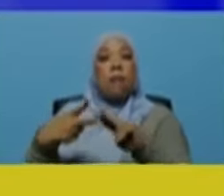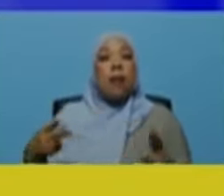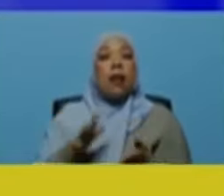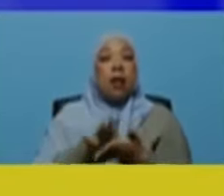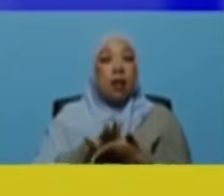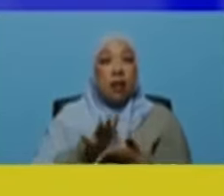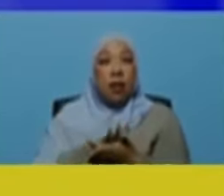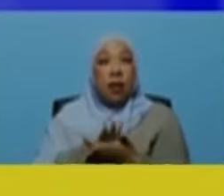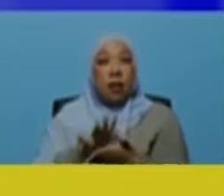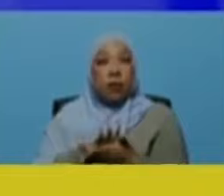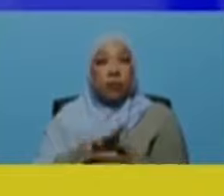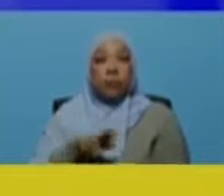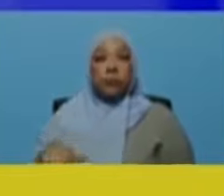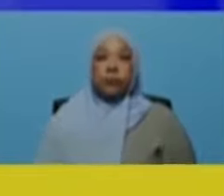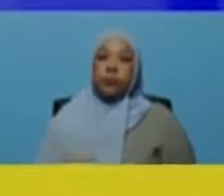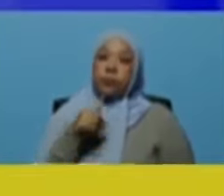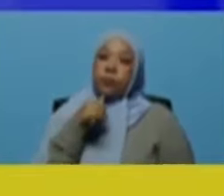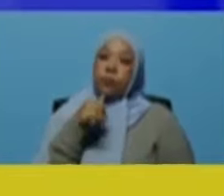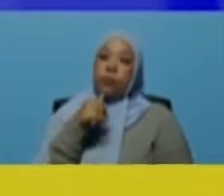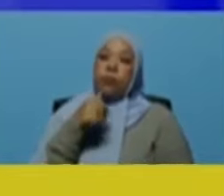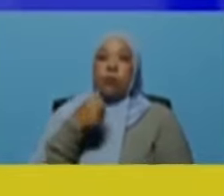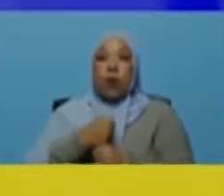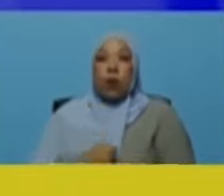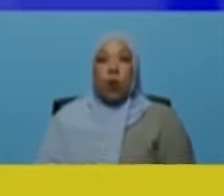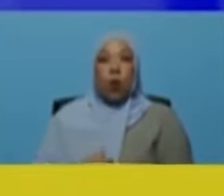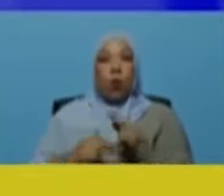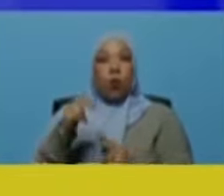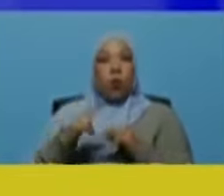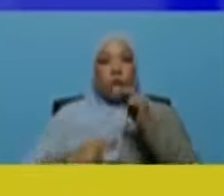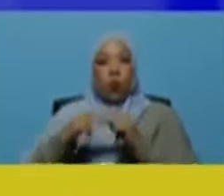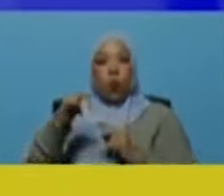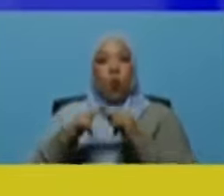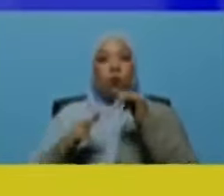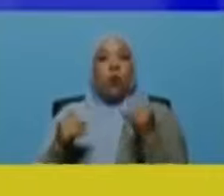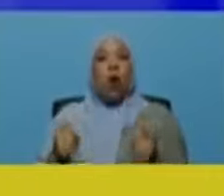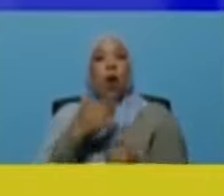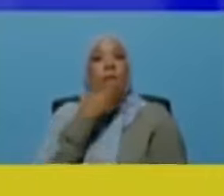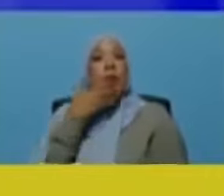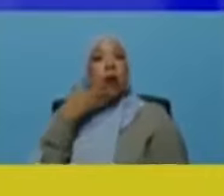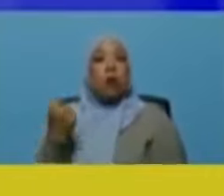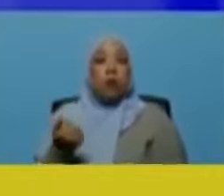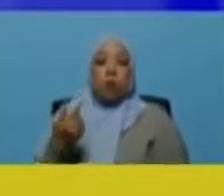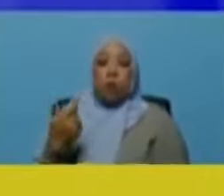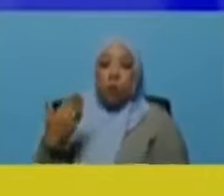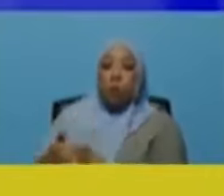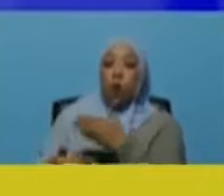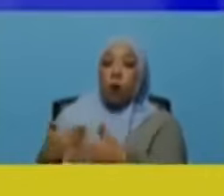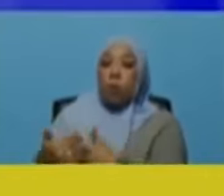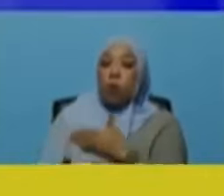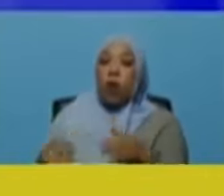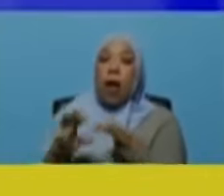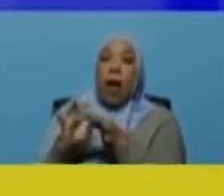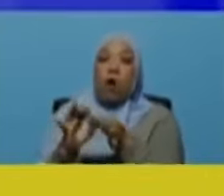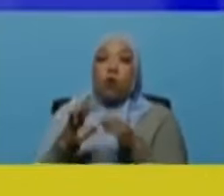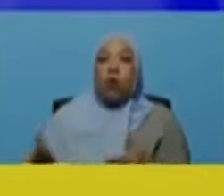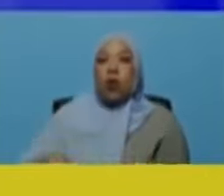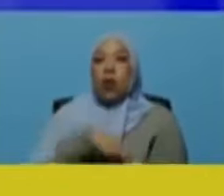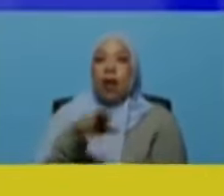The stability and peace is already guaranteed with all proofs moving on, improving